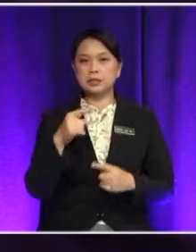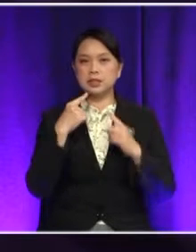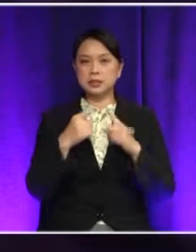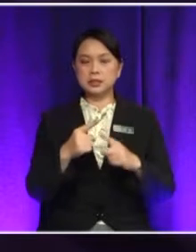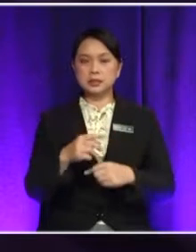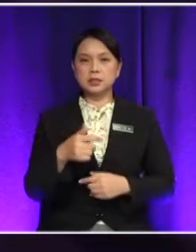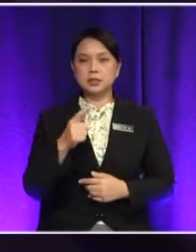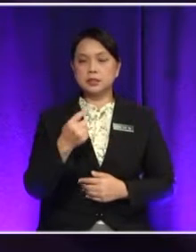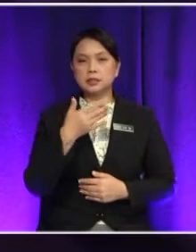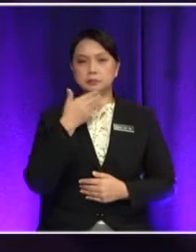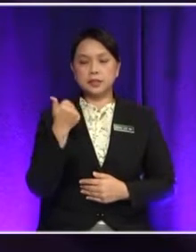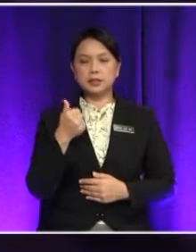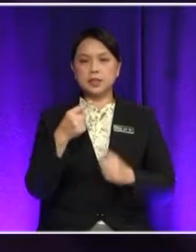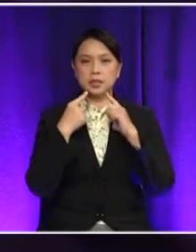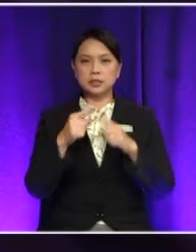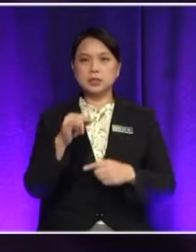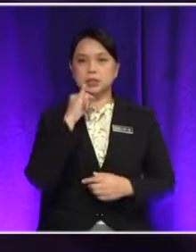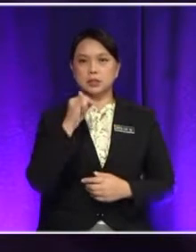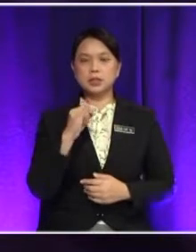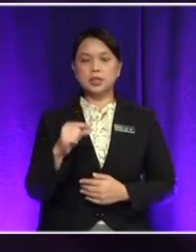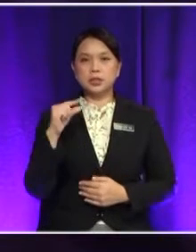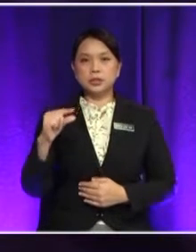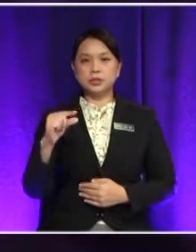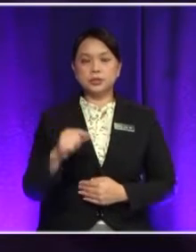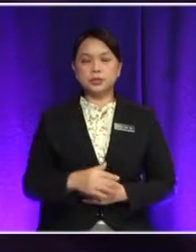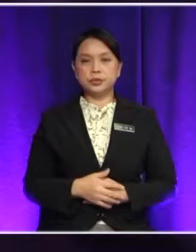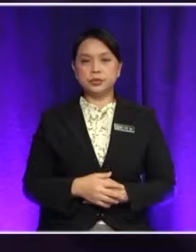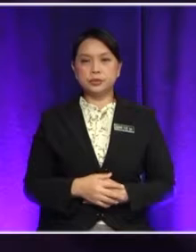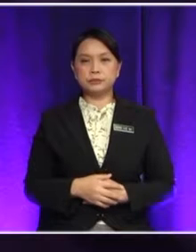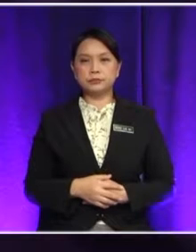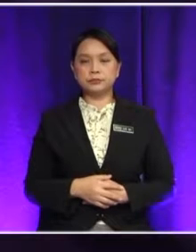answer is G. G? G for girl?